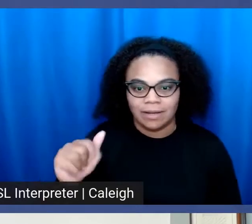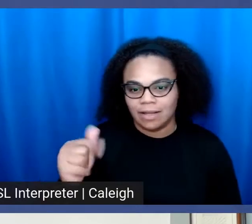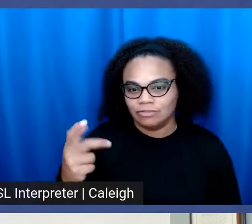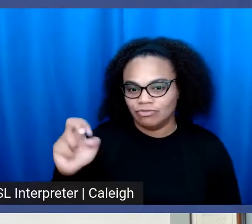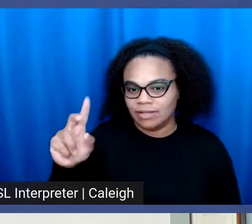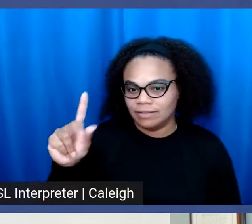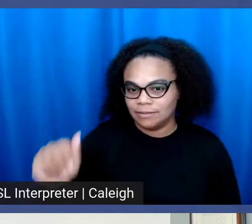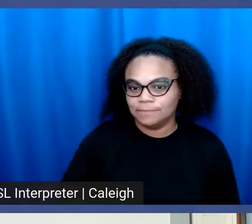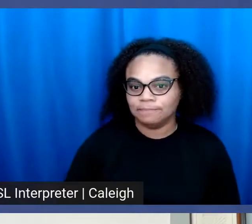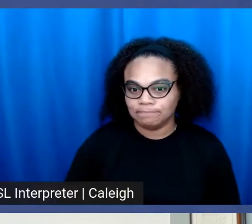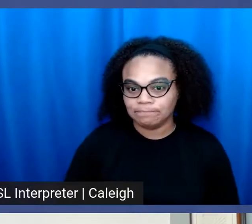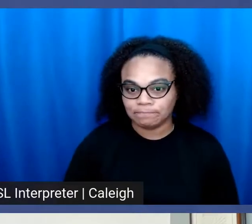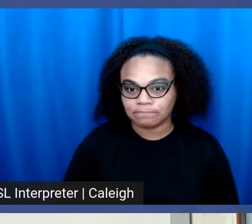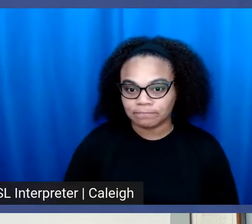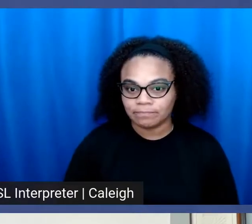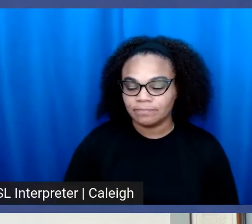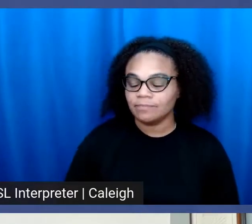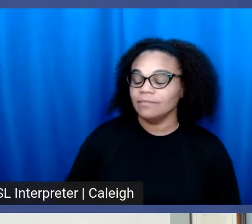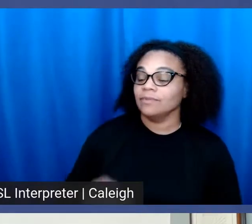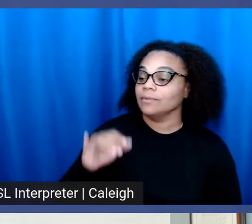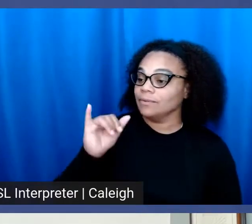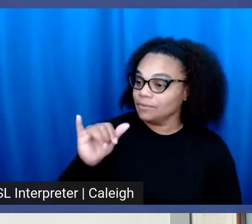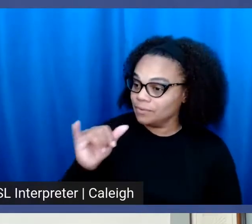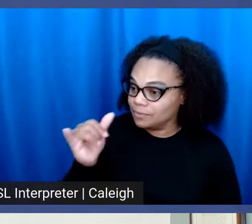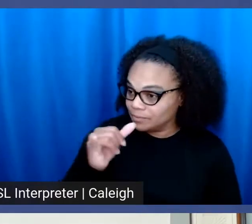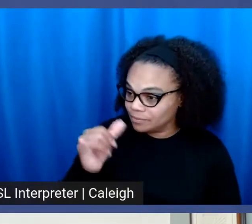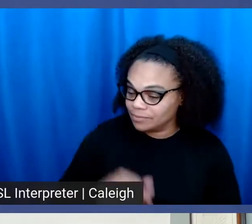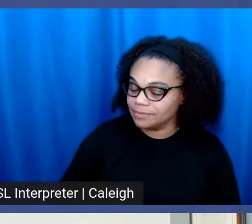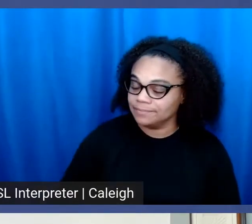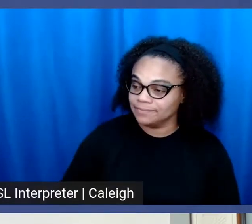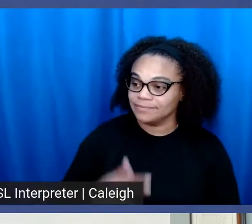I have all kinds of questions now.